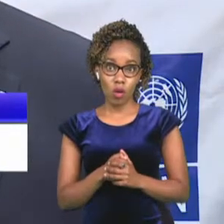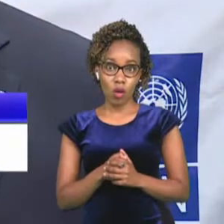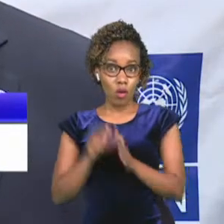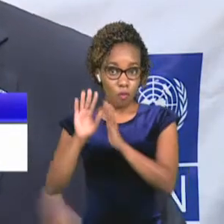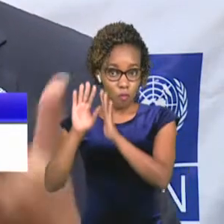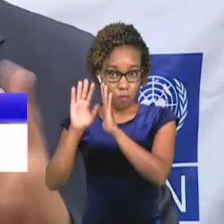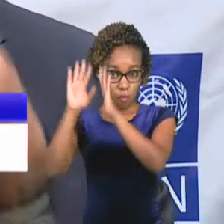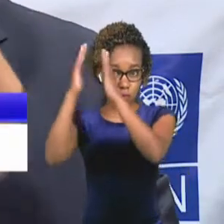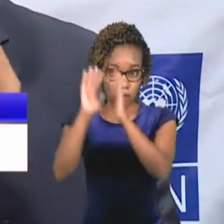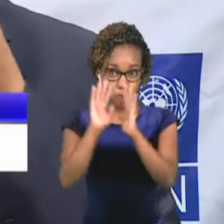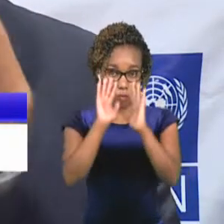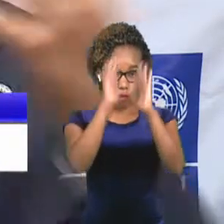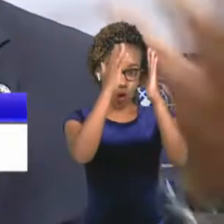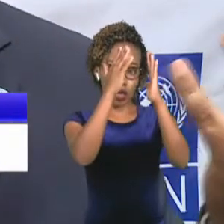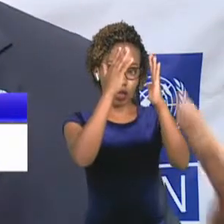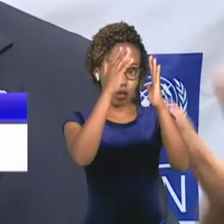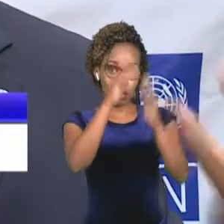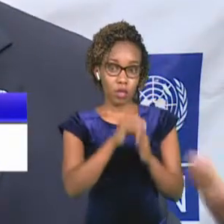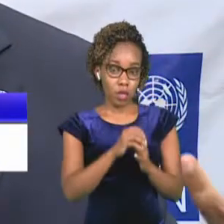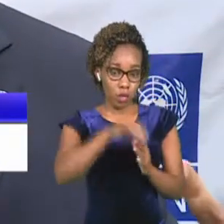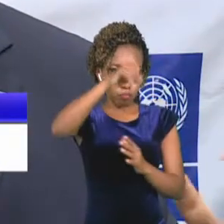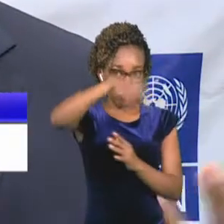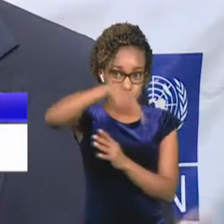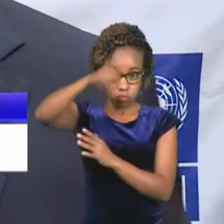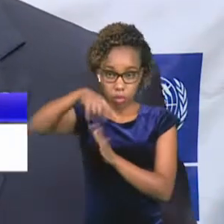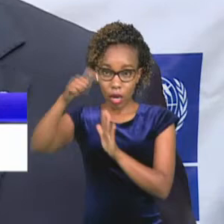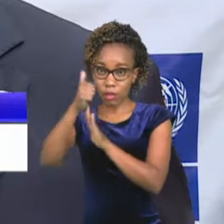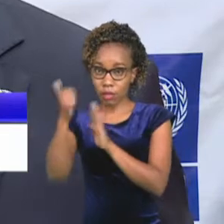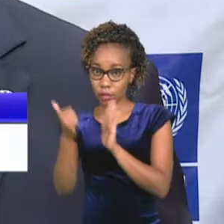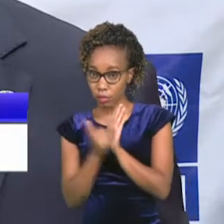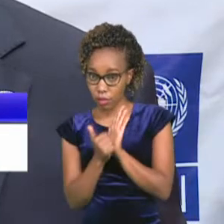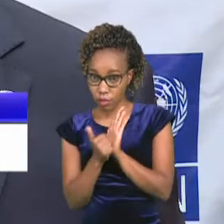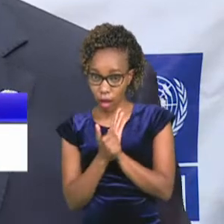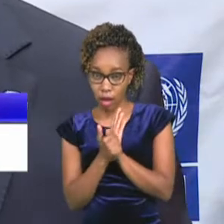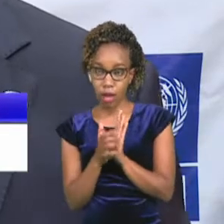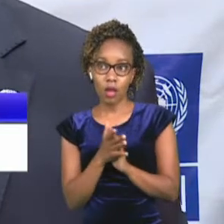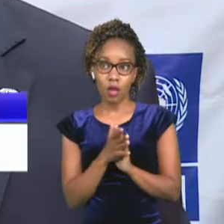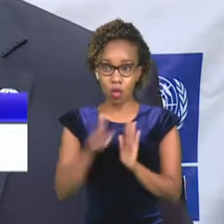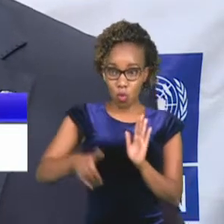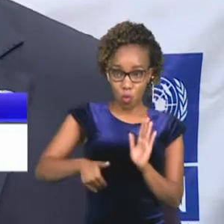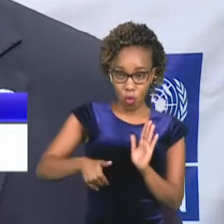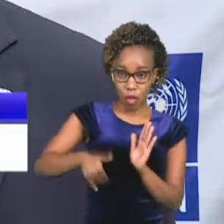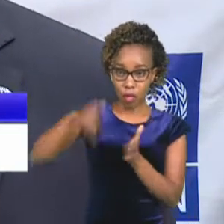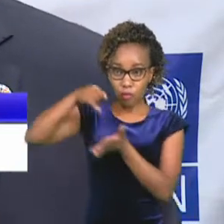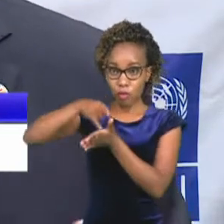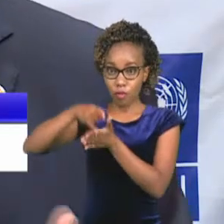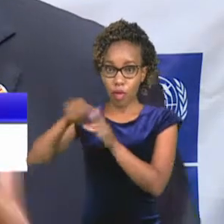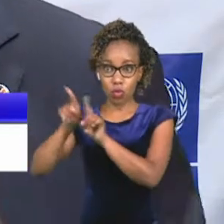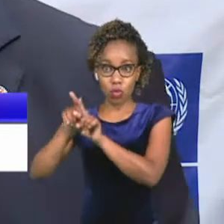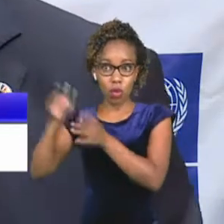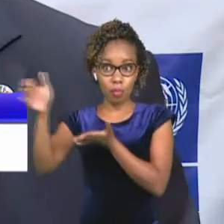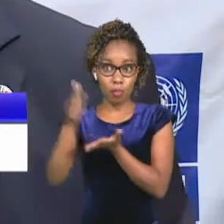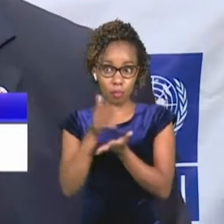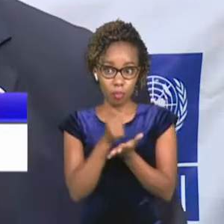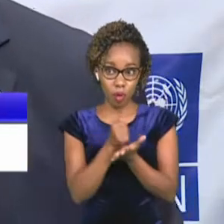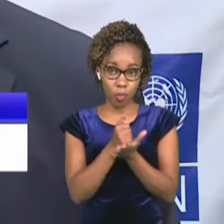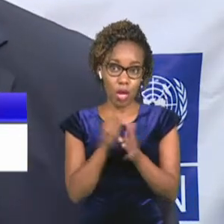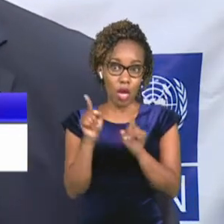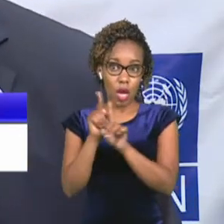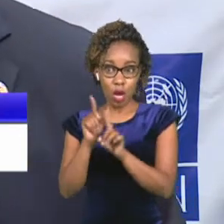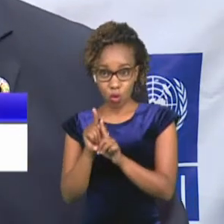reforestation and tree growing and the tree planting agenda, youth engagement and employment, and